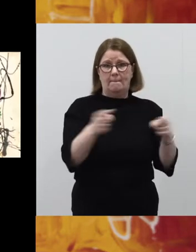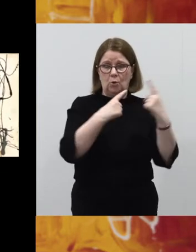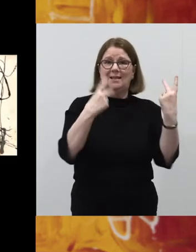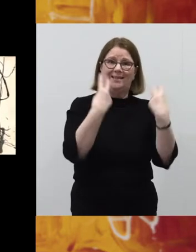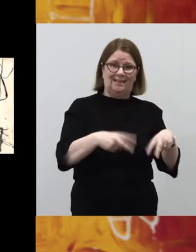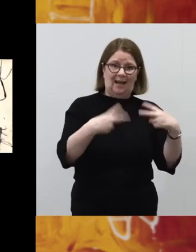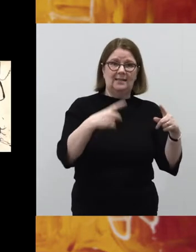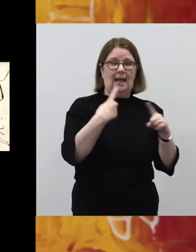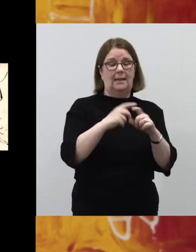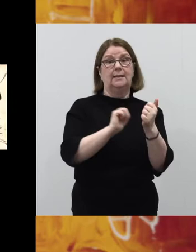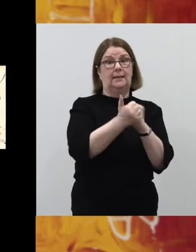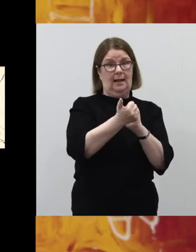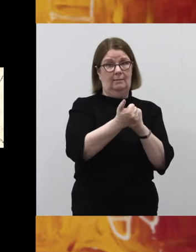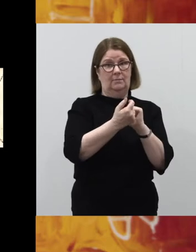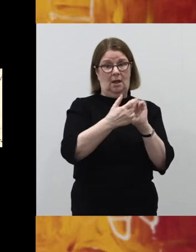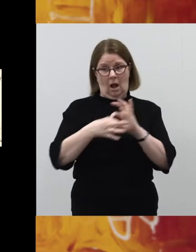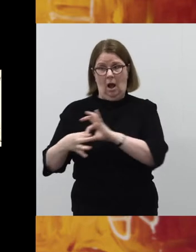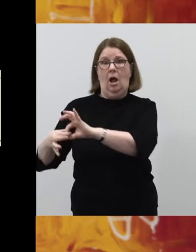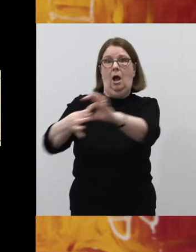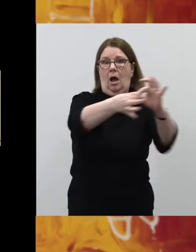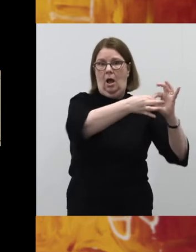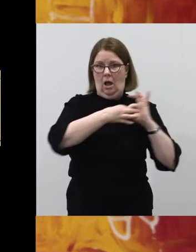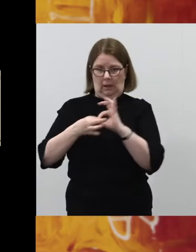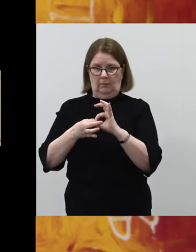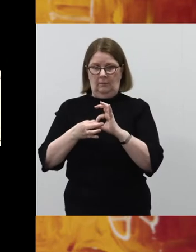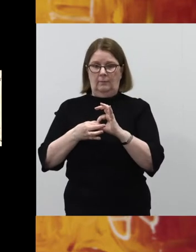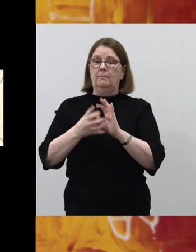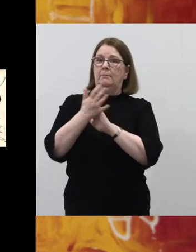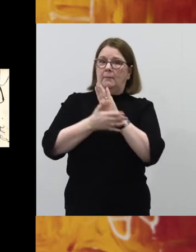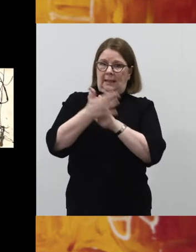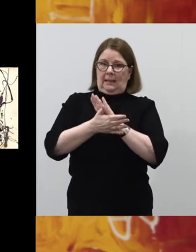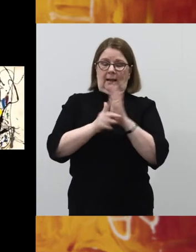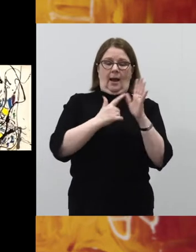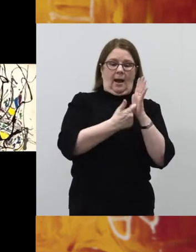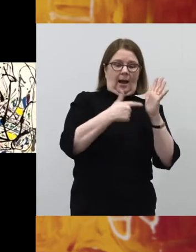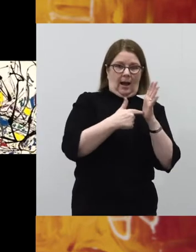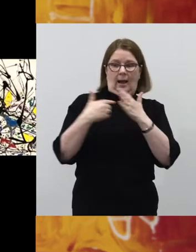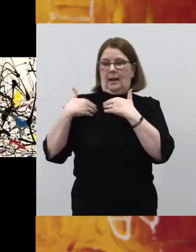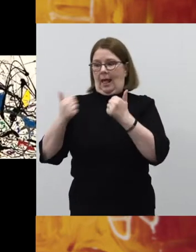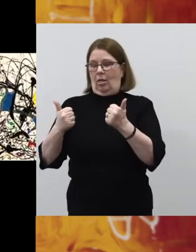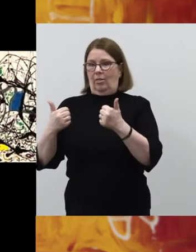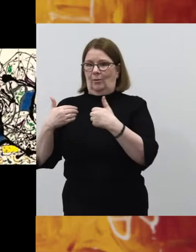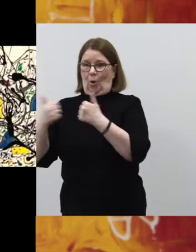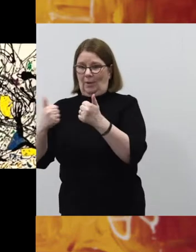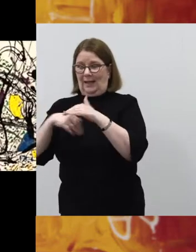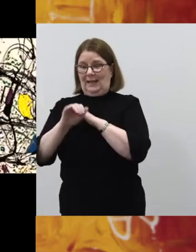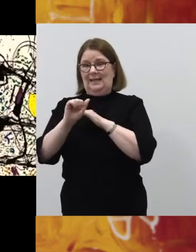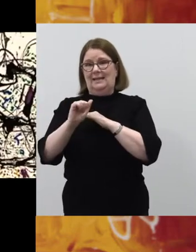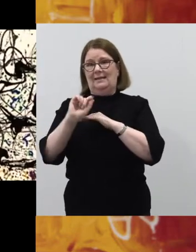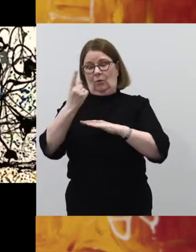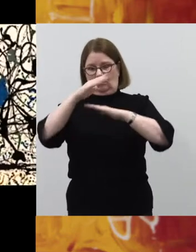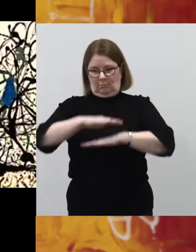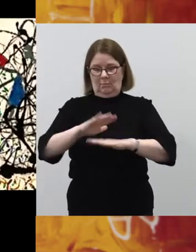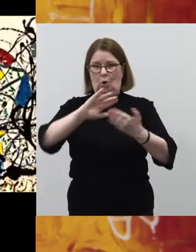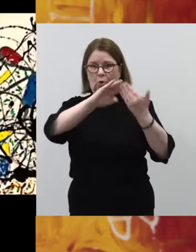of various fields of thought, creating a cognitive shift into a holistic state of mind called flow, a